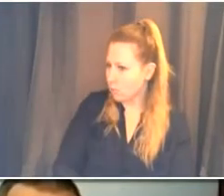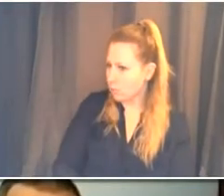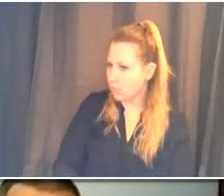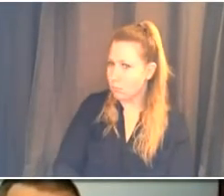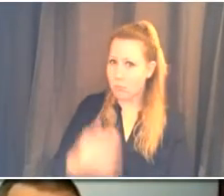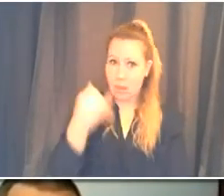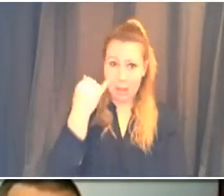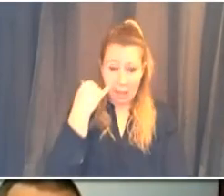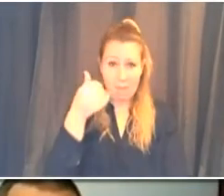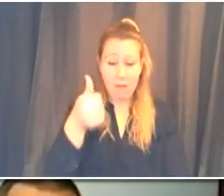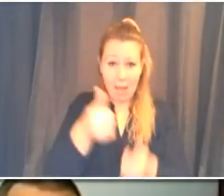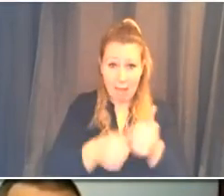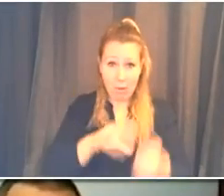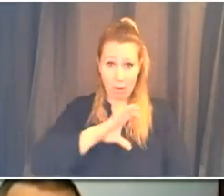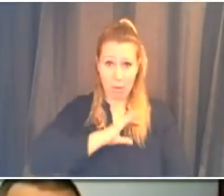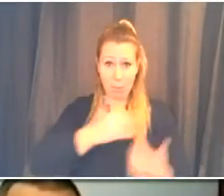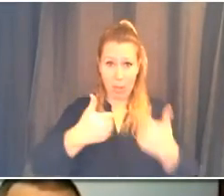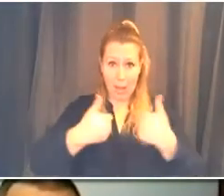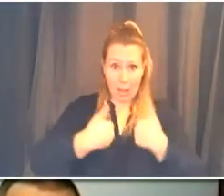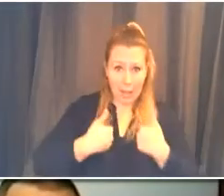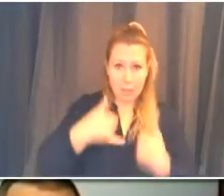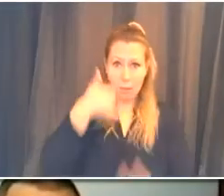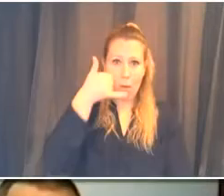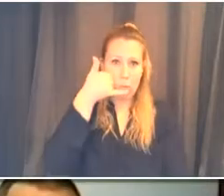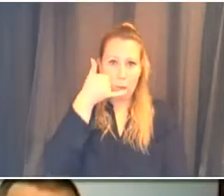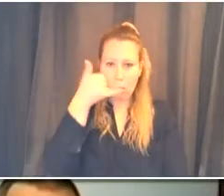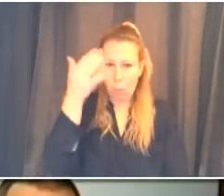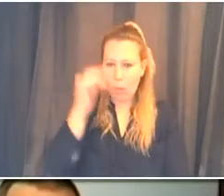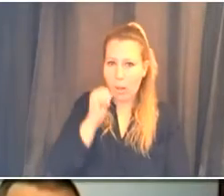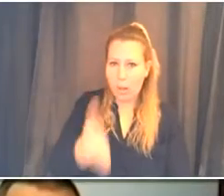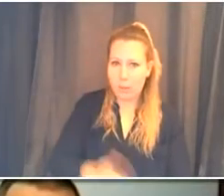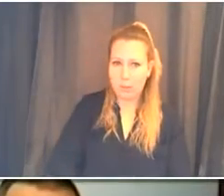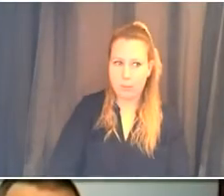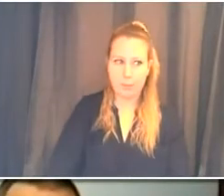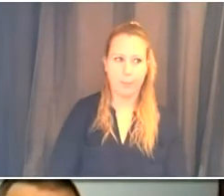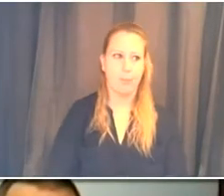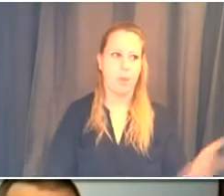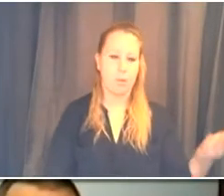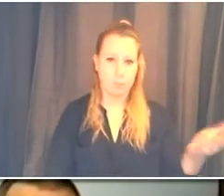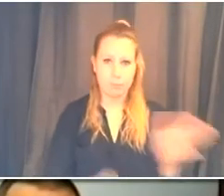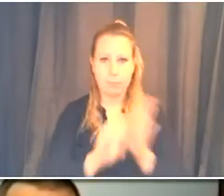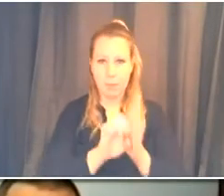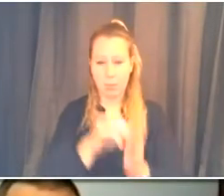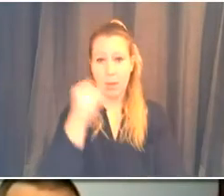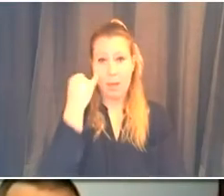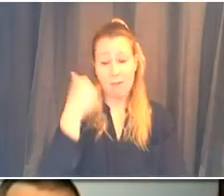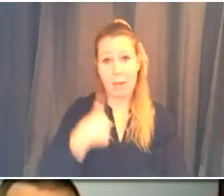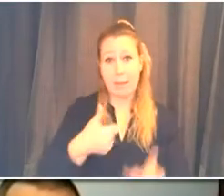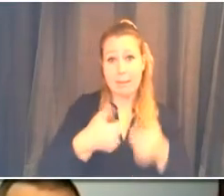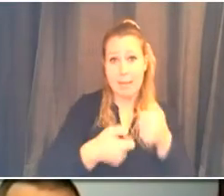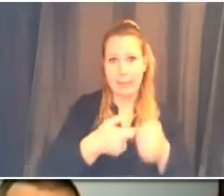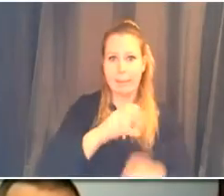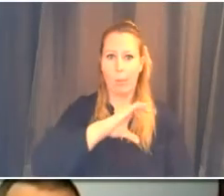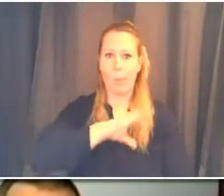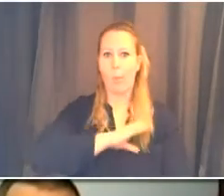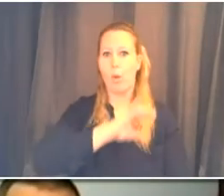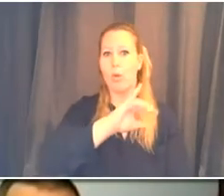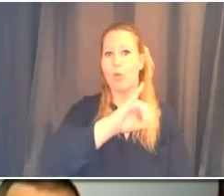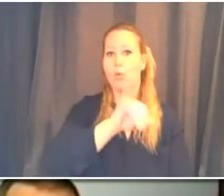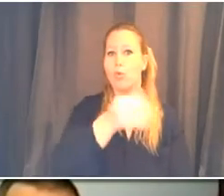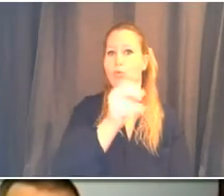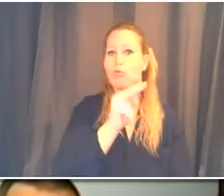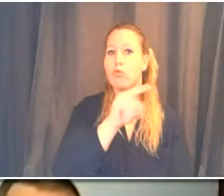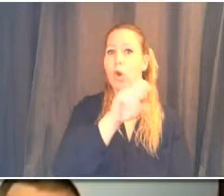go you know what I mean there's no what if someone's not in the office to read that main number the text comes into the the domestic violence